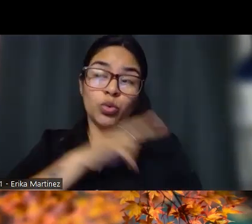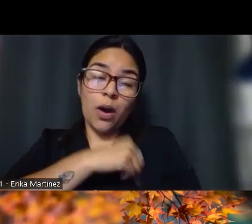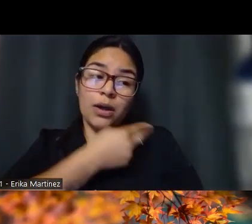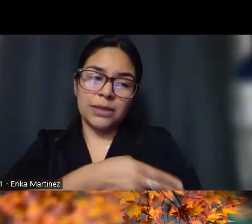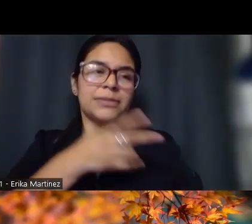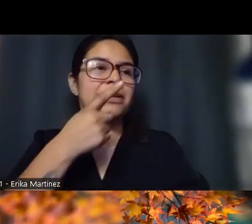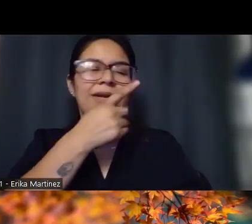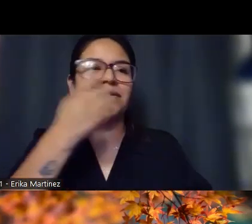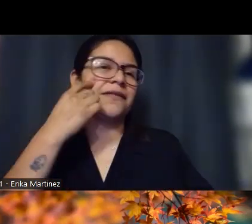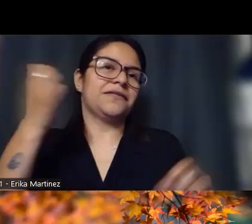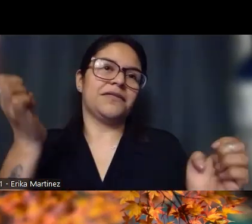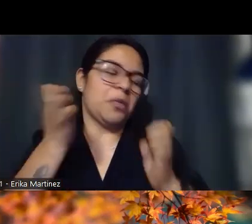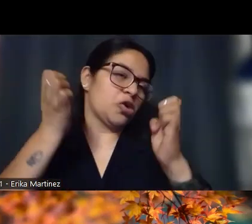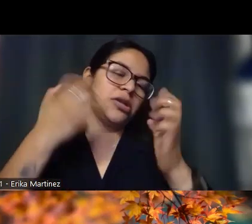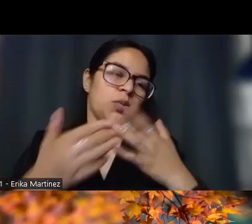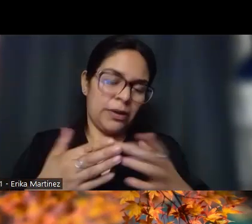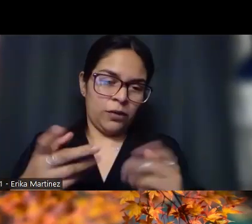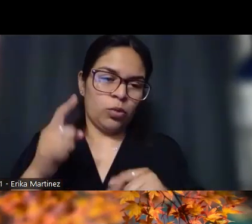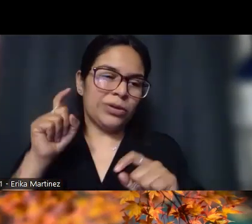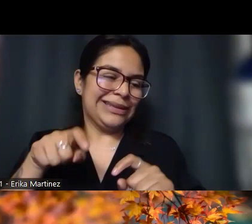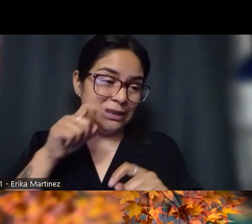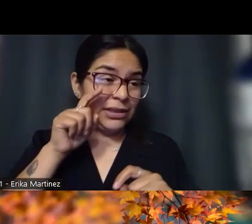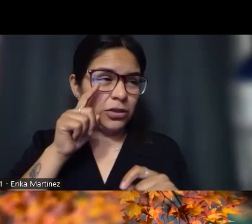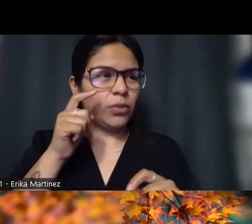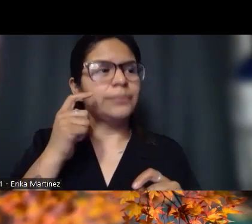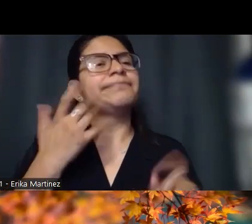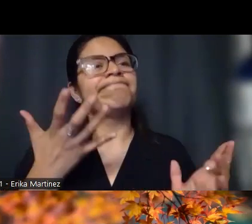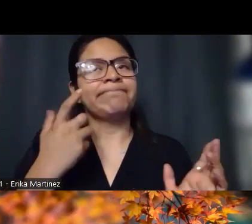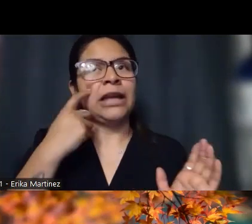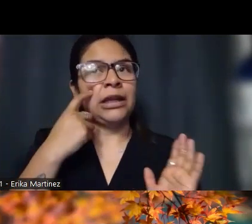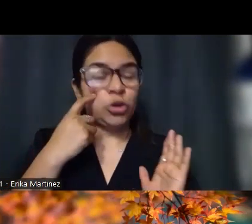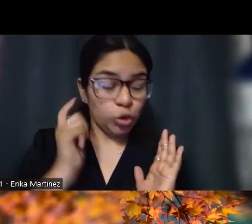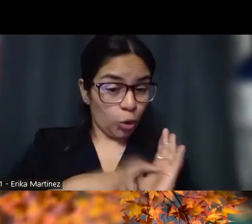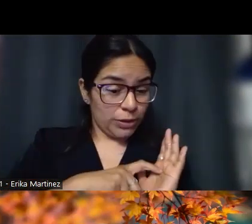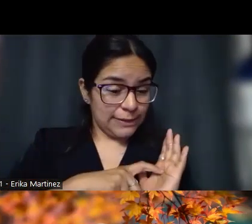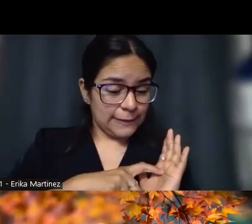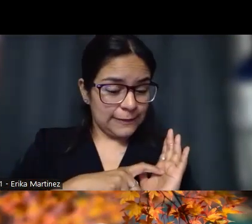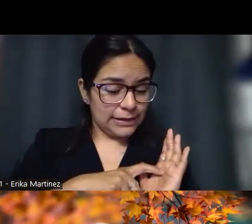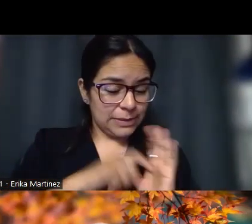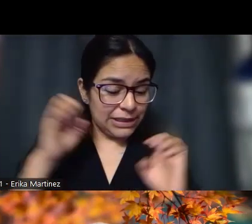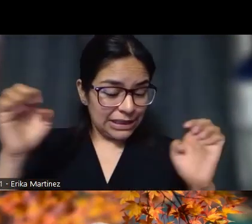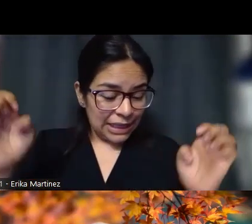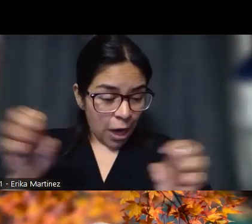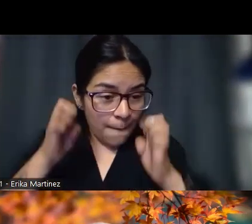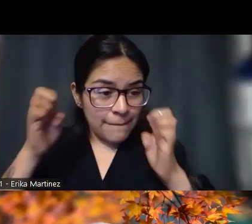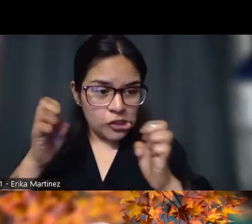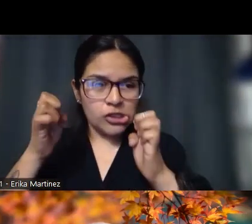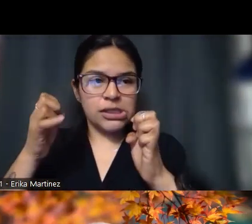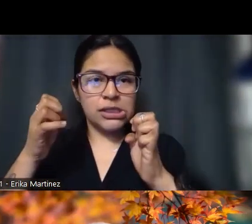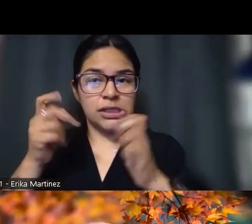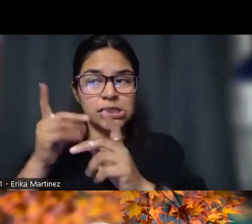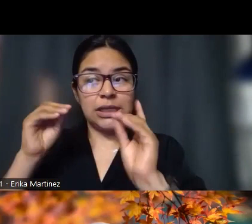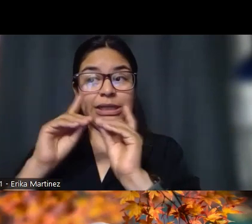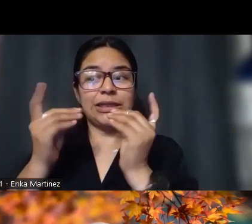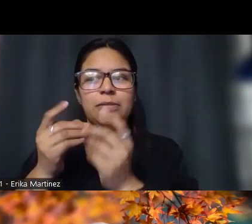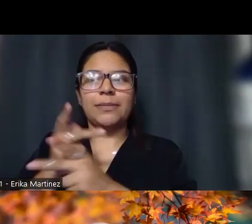acute medical need. So they're in the emergency department's care when I'm making